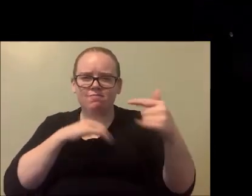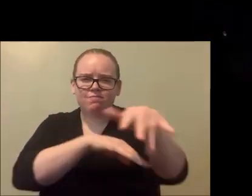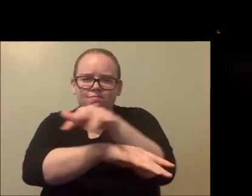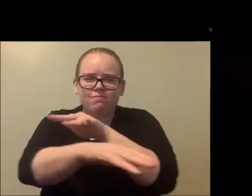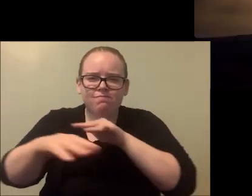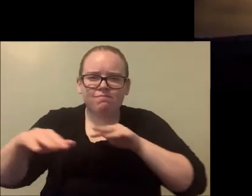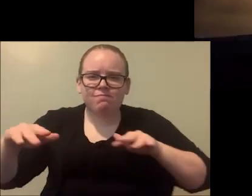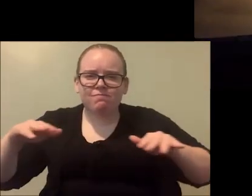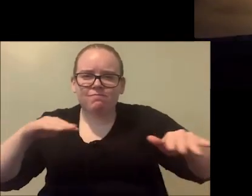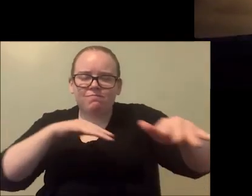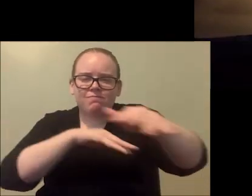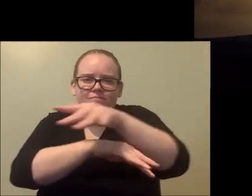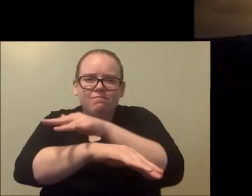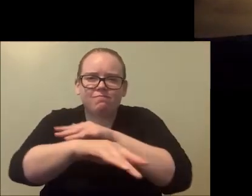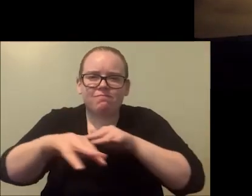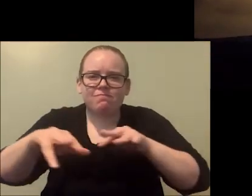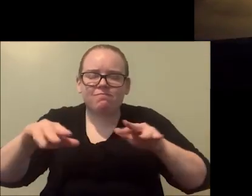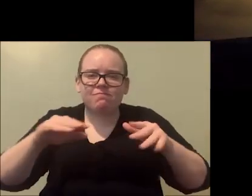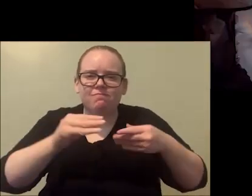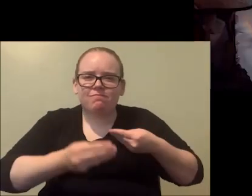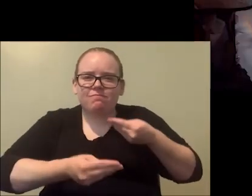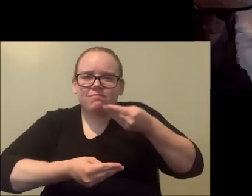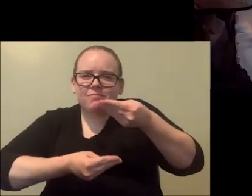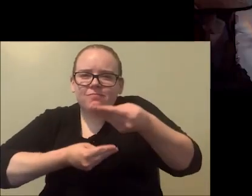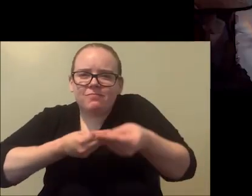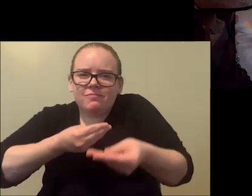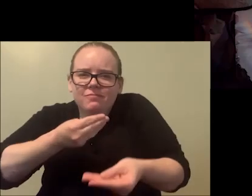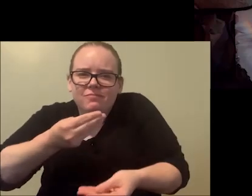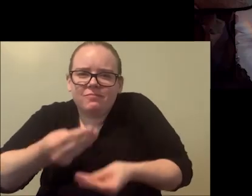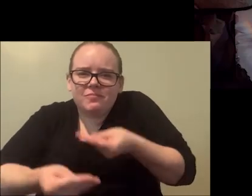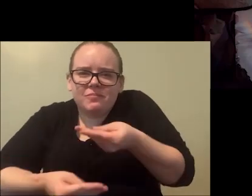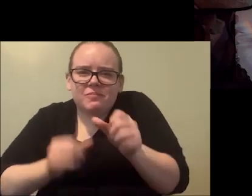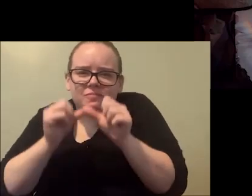pure, for the truth that will